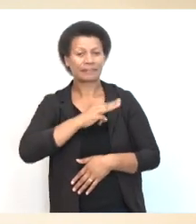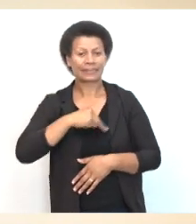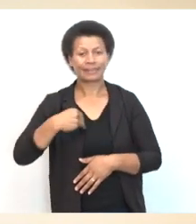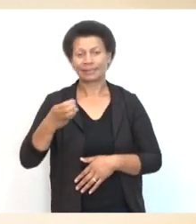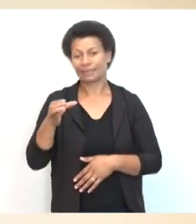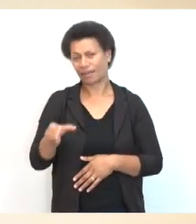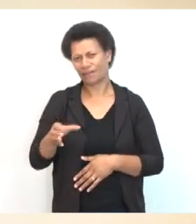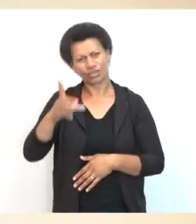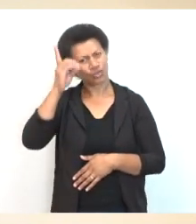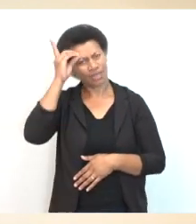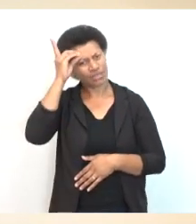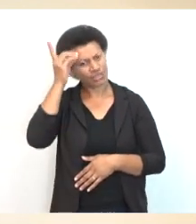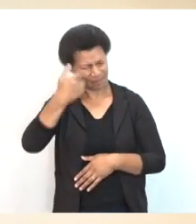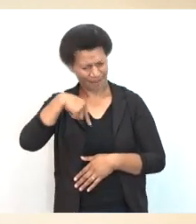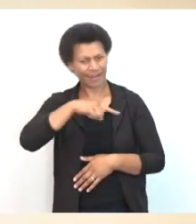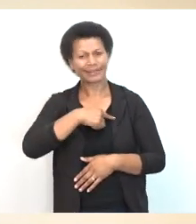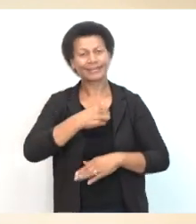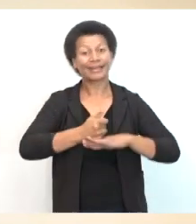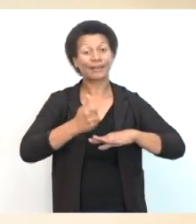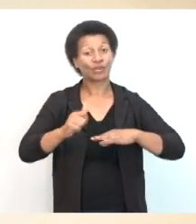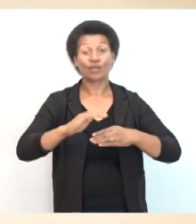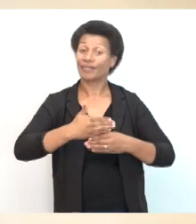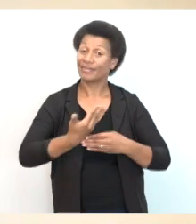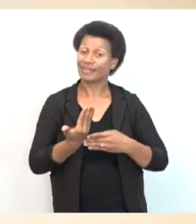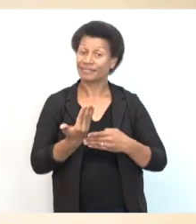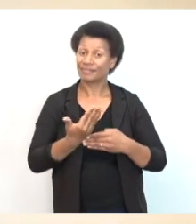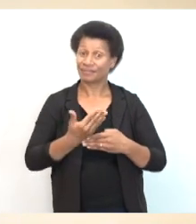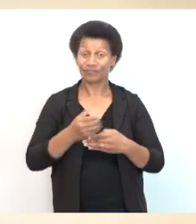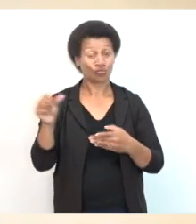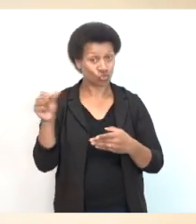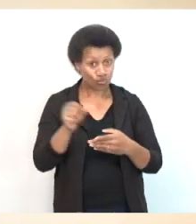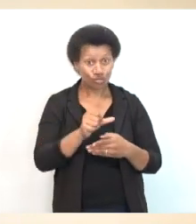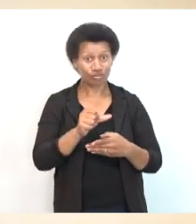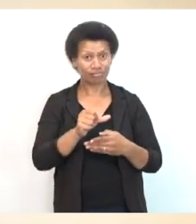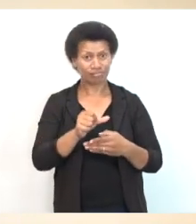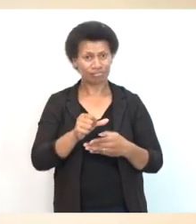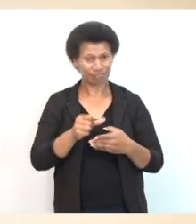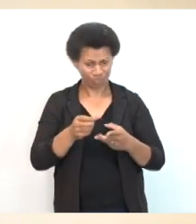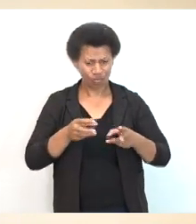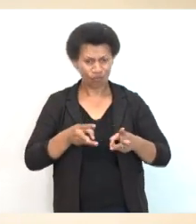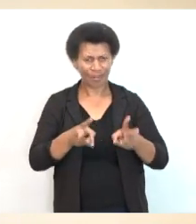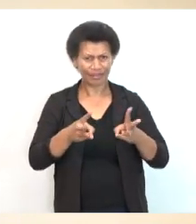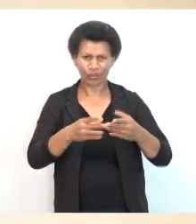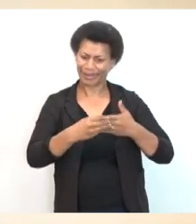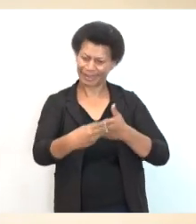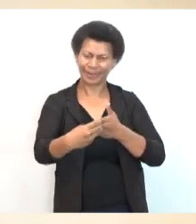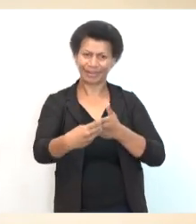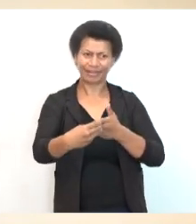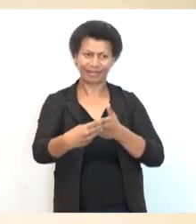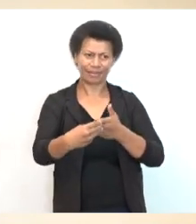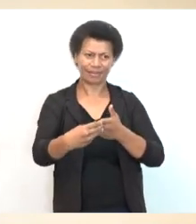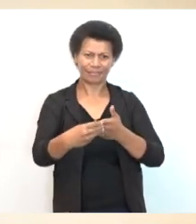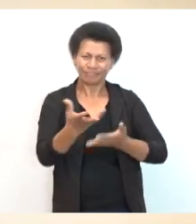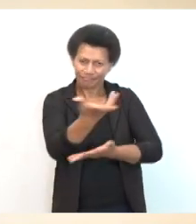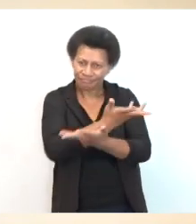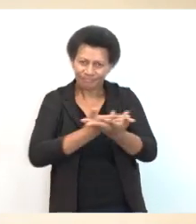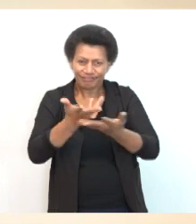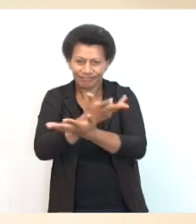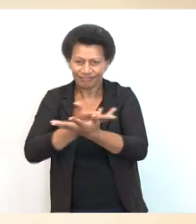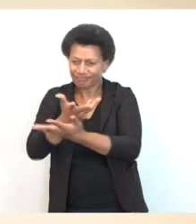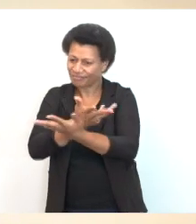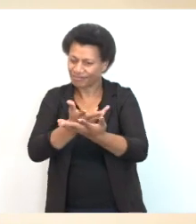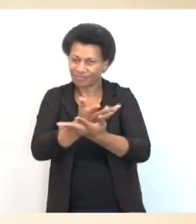Excellent. Excellent, I can tell you. So are you talking to each other every day? Every are you day, discussing policies discussing with as them? if we were one